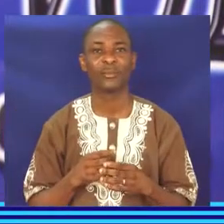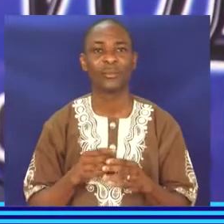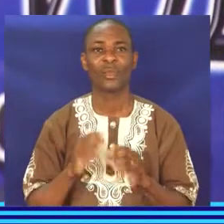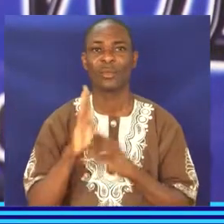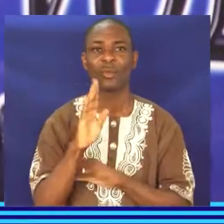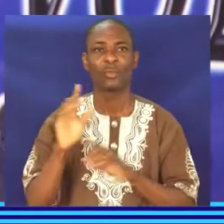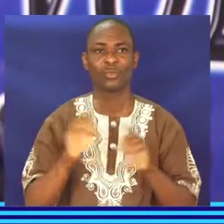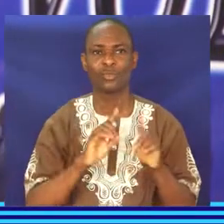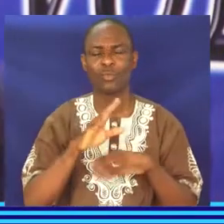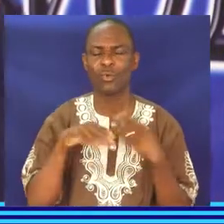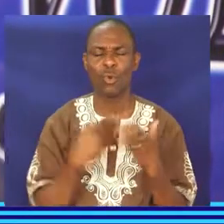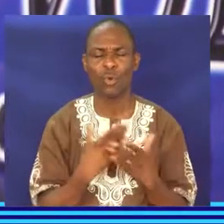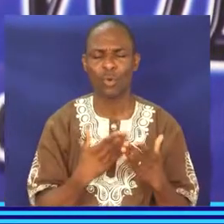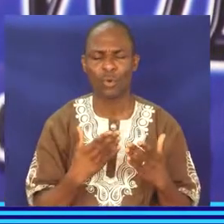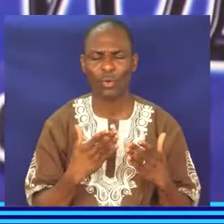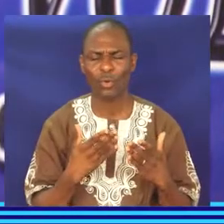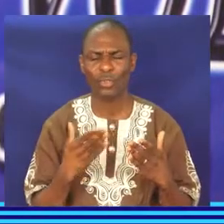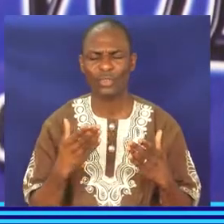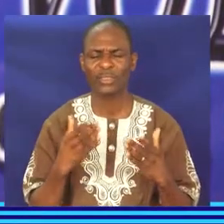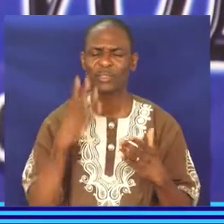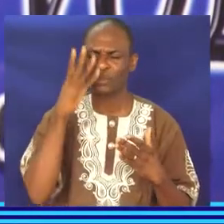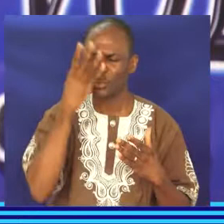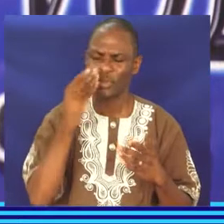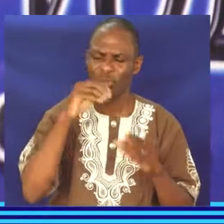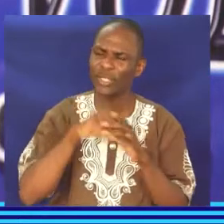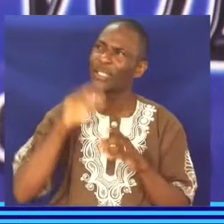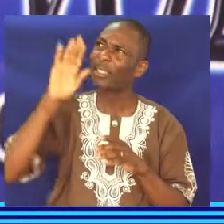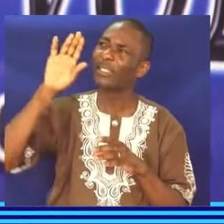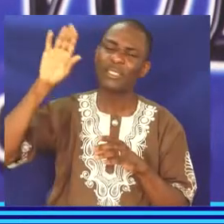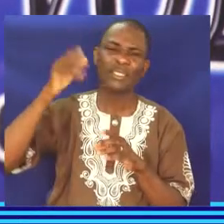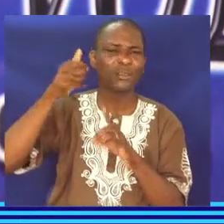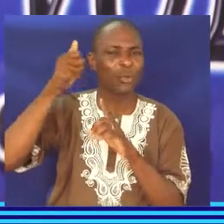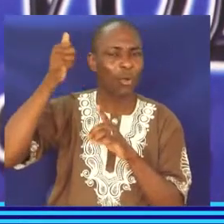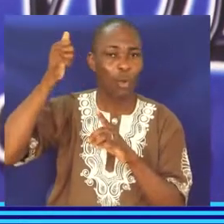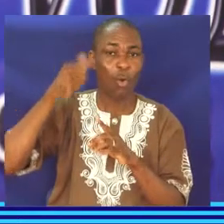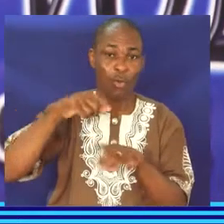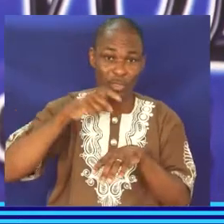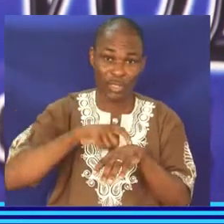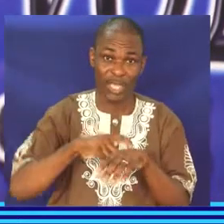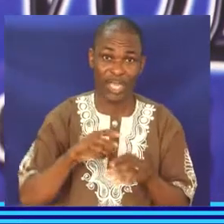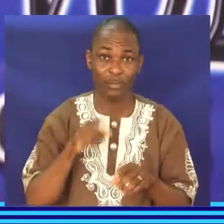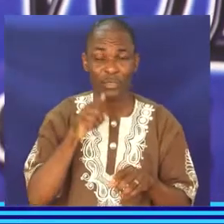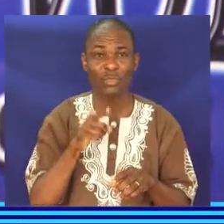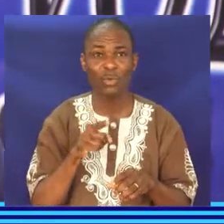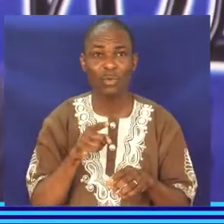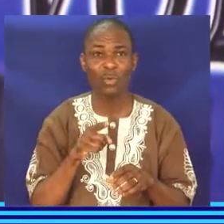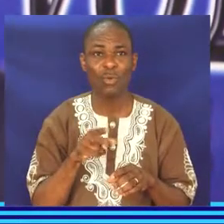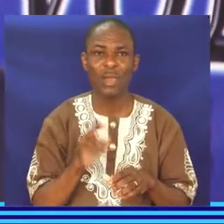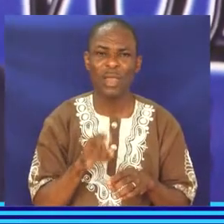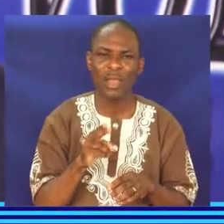nyame ye nyema nyina fefefe ewo nimrem. Wo pre dodo minu ameka sa chewo na no pe ewo